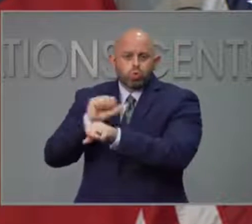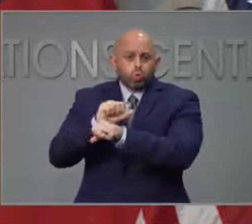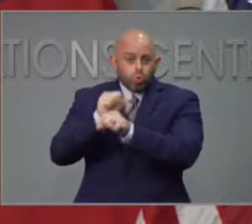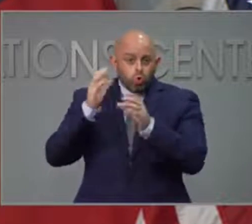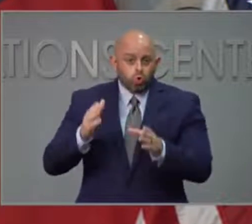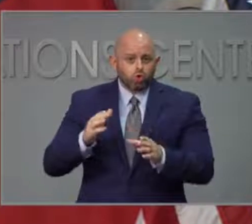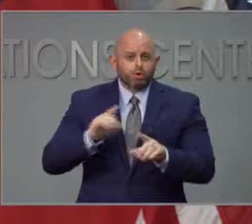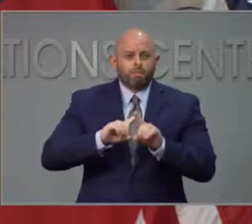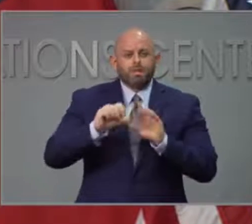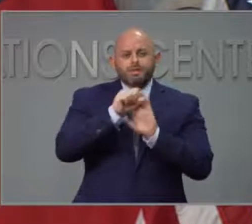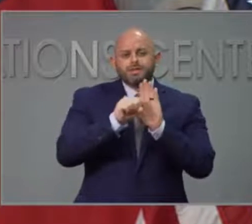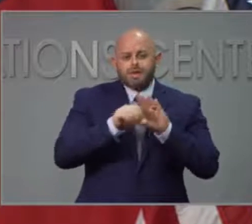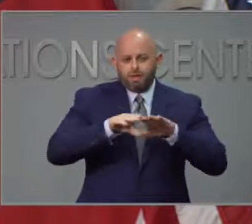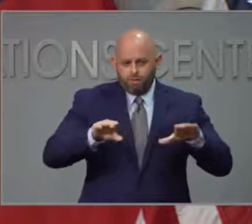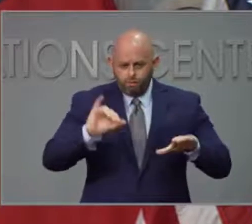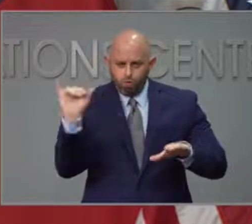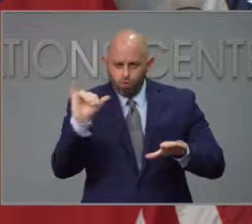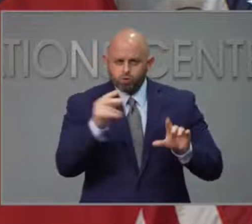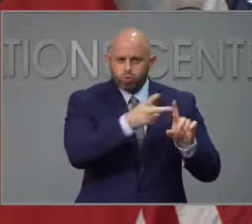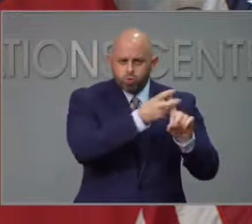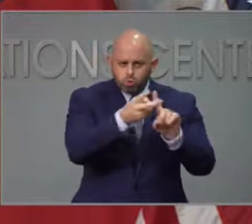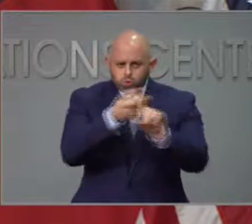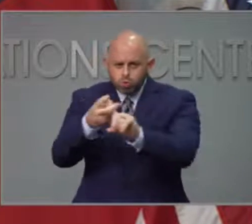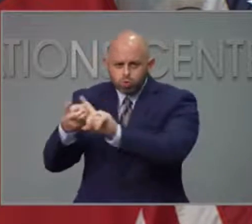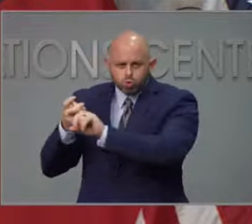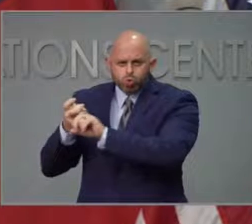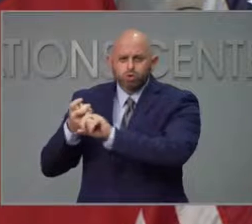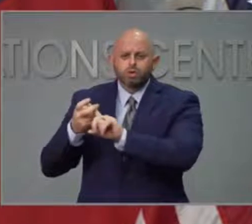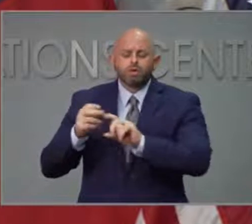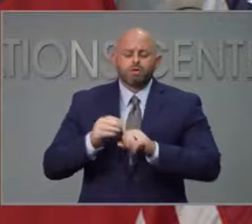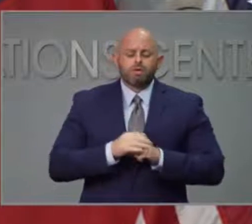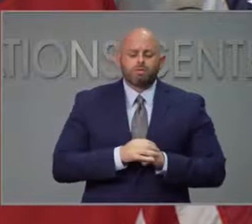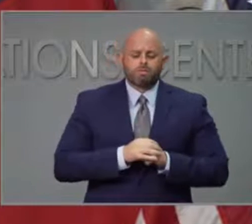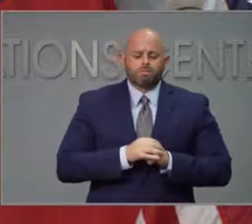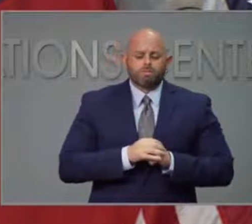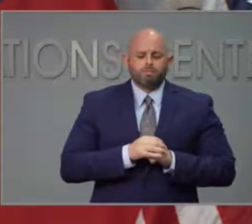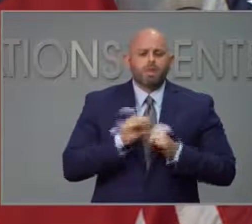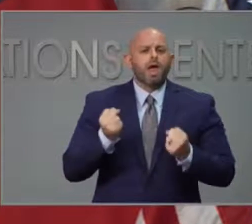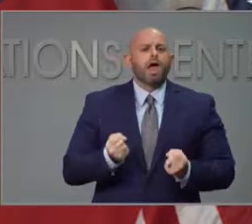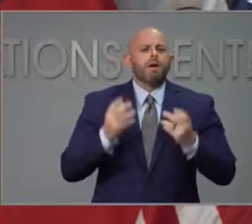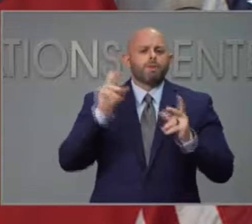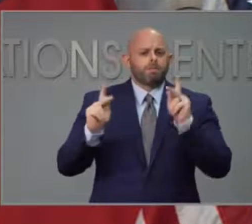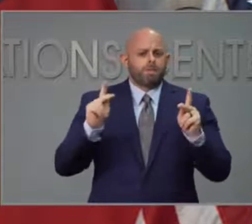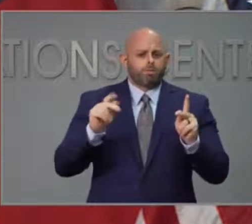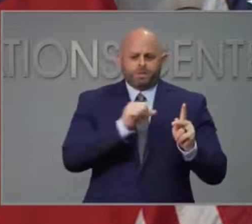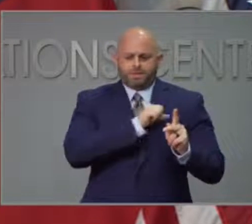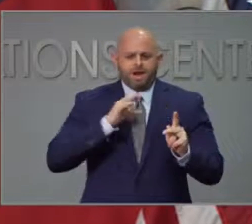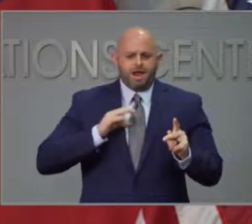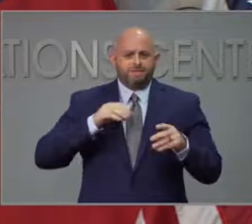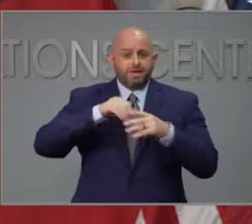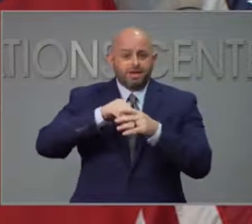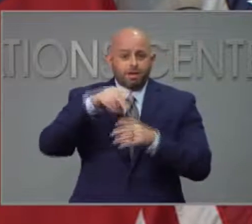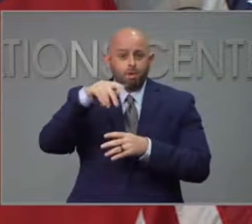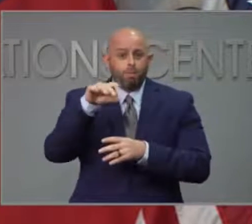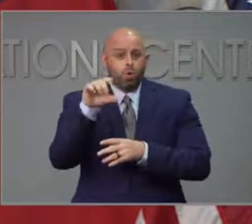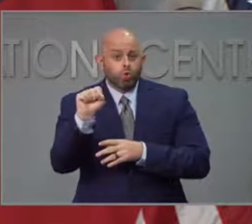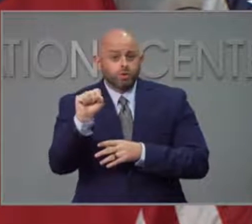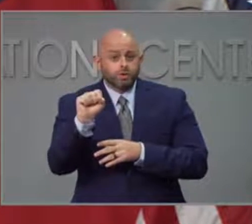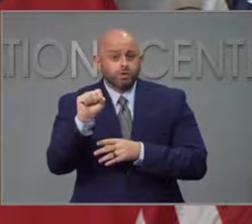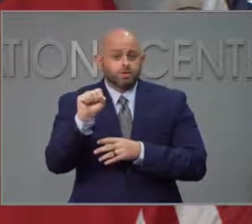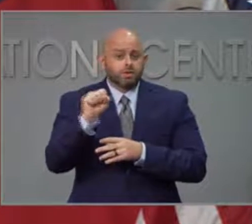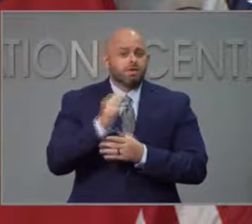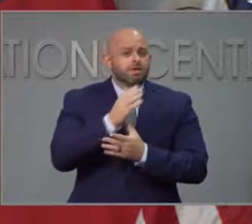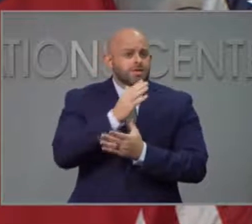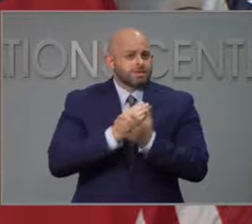State Democracy Heroes campaign. Do you know what the status of staffing at the polls is right now? Are there any locations that have had to tap